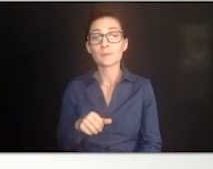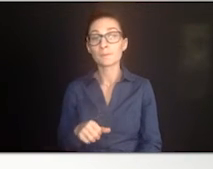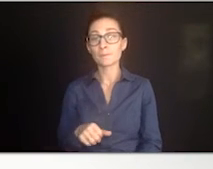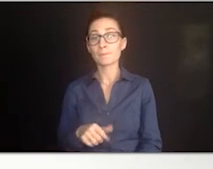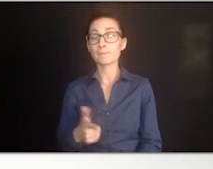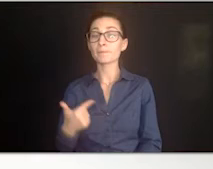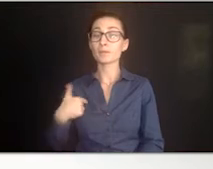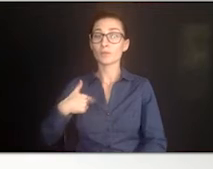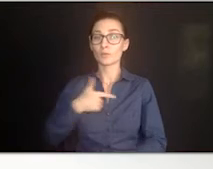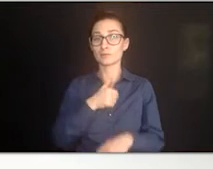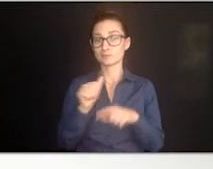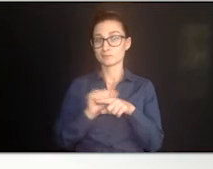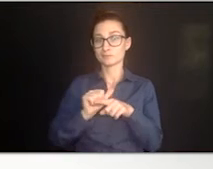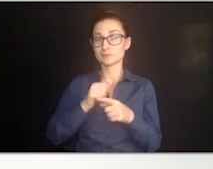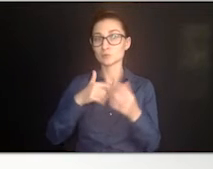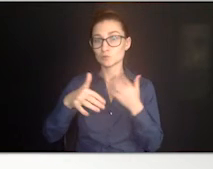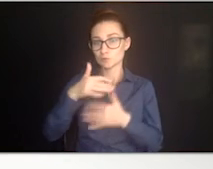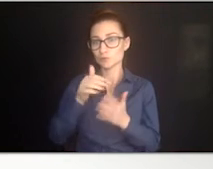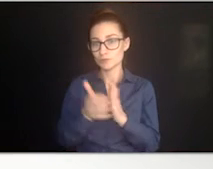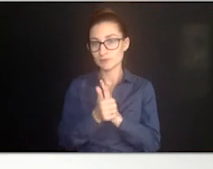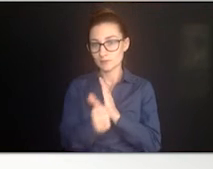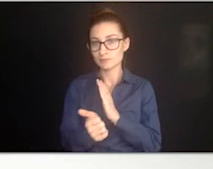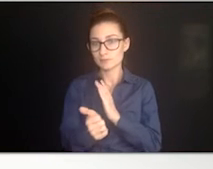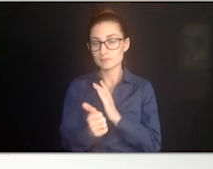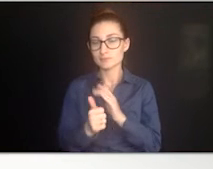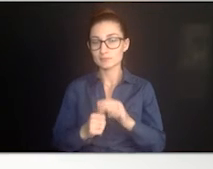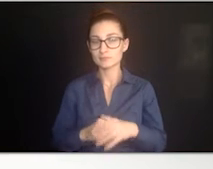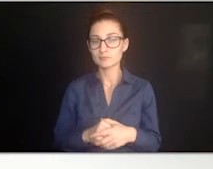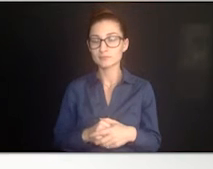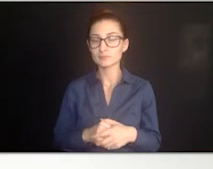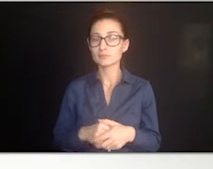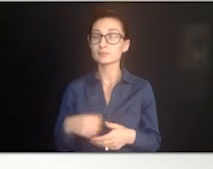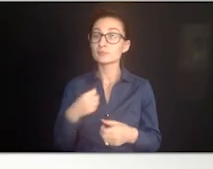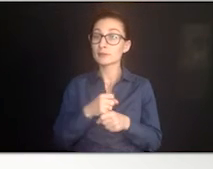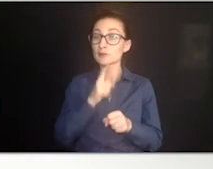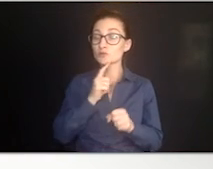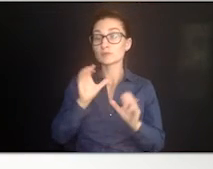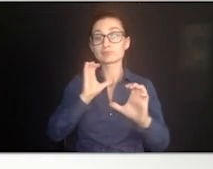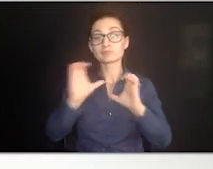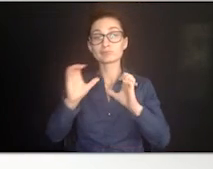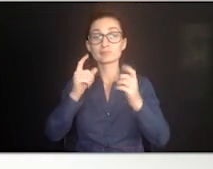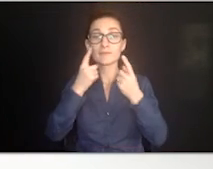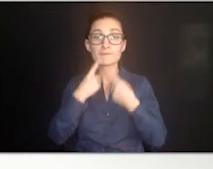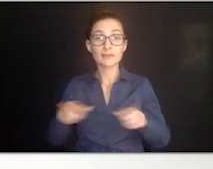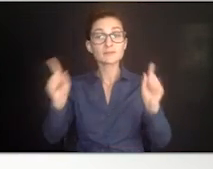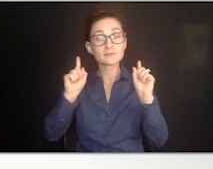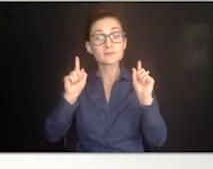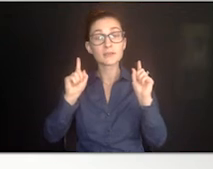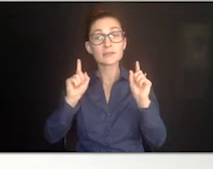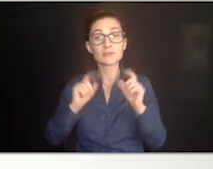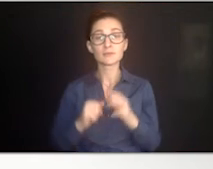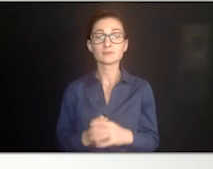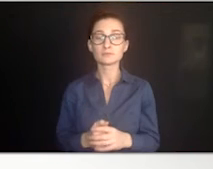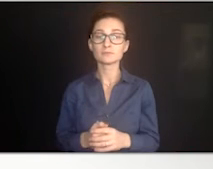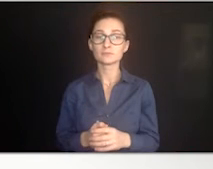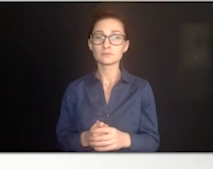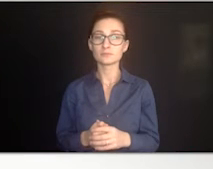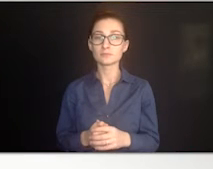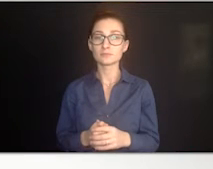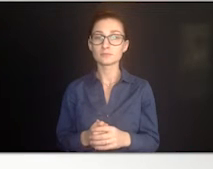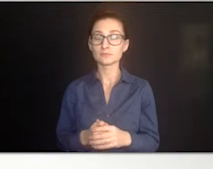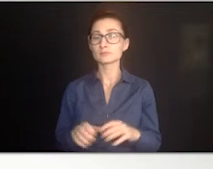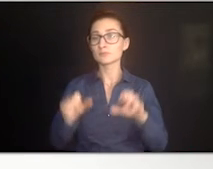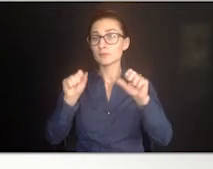We work on a lot of social skills, making sure that they're able to communicate effectively, that they are